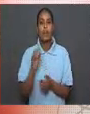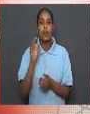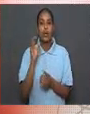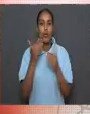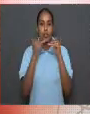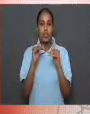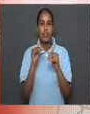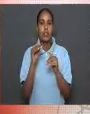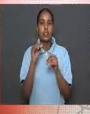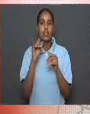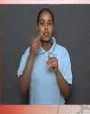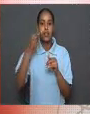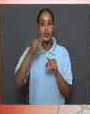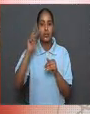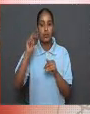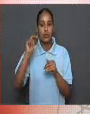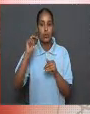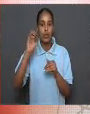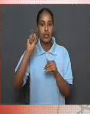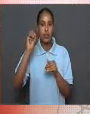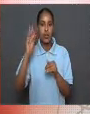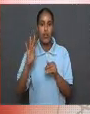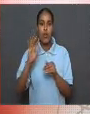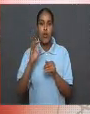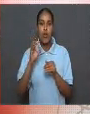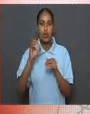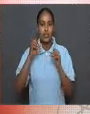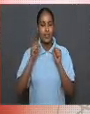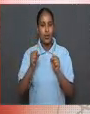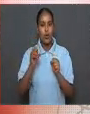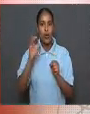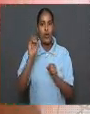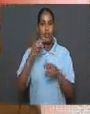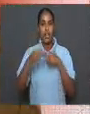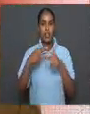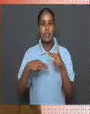Concentrated sulfuric acid has strong oxidizing properties.